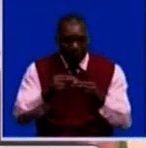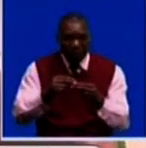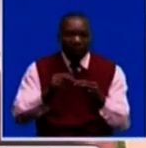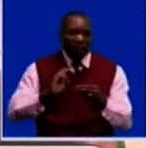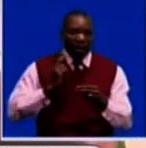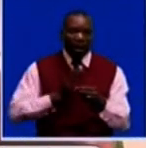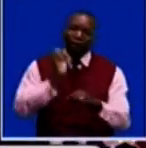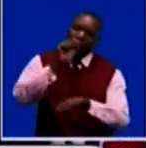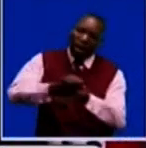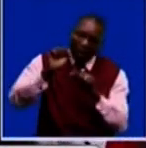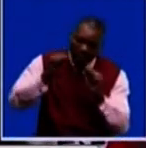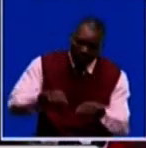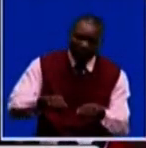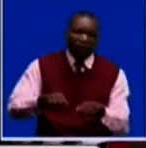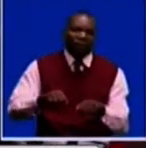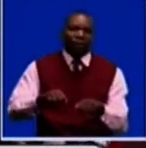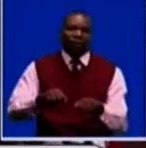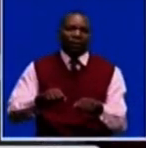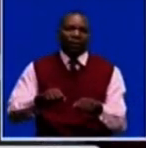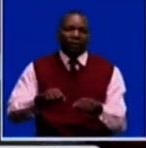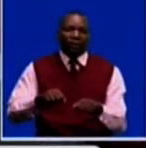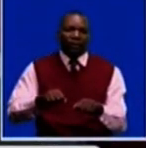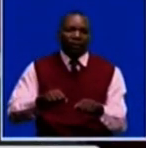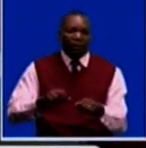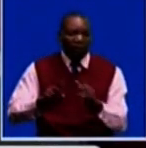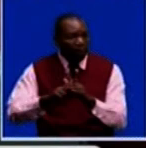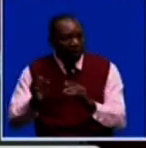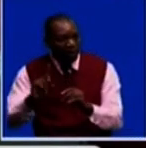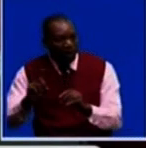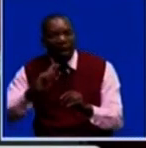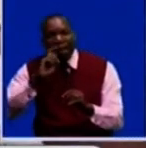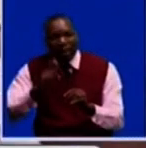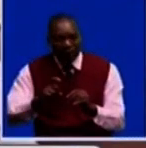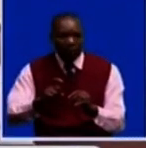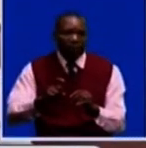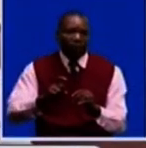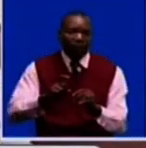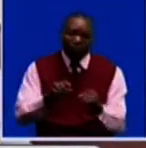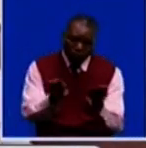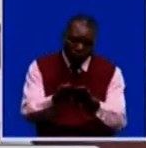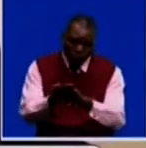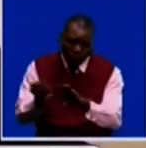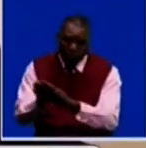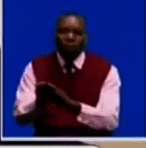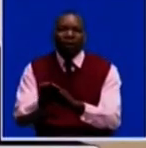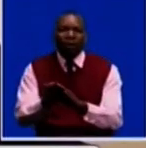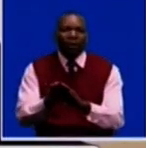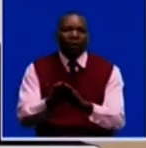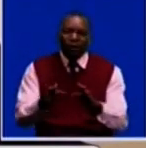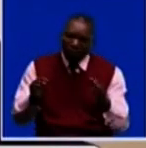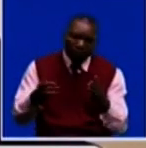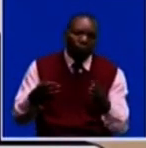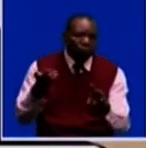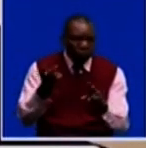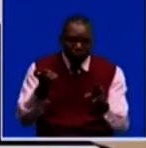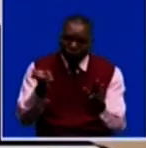we cannot treat our way out of the epidemic. We have to close the tap of new infections. Dr. Hamogale